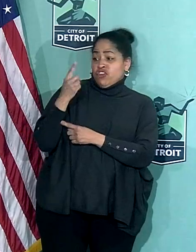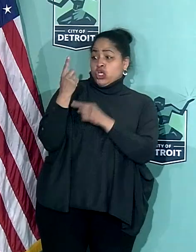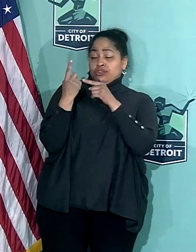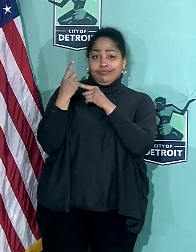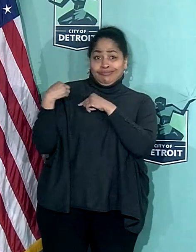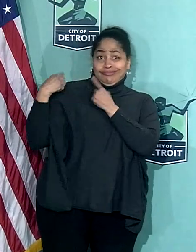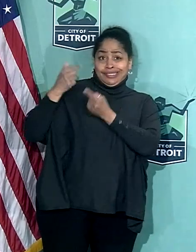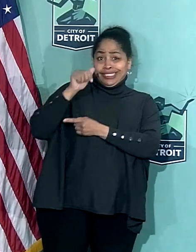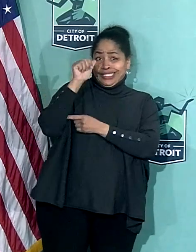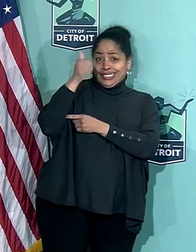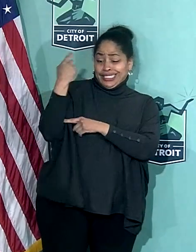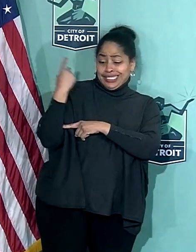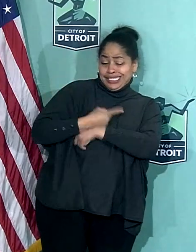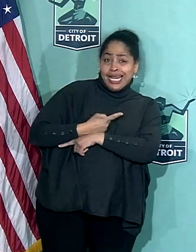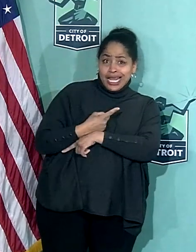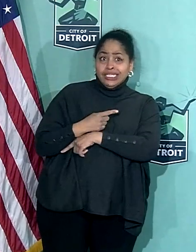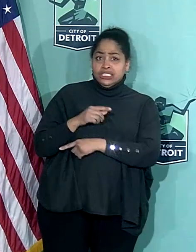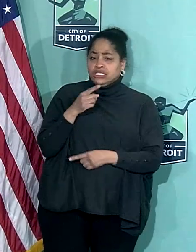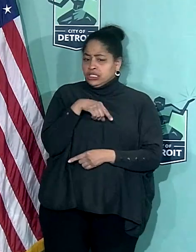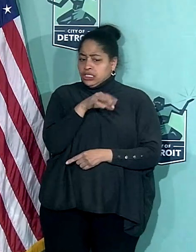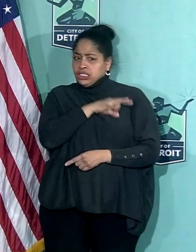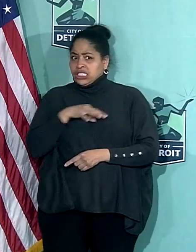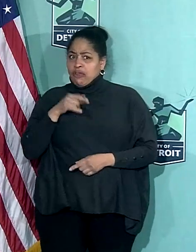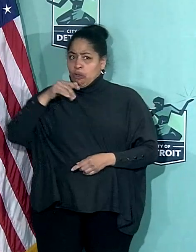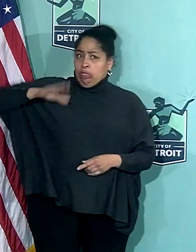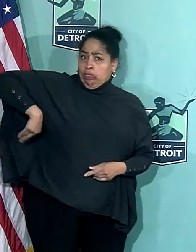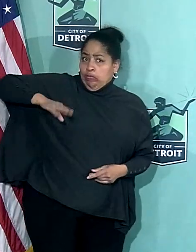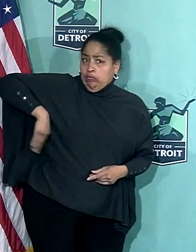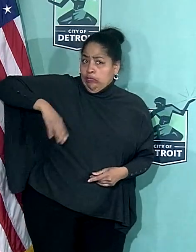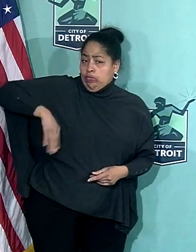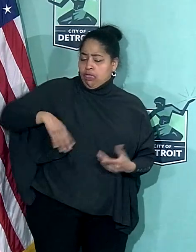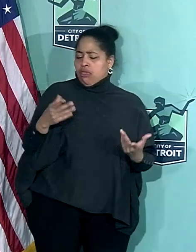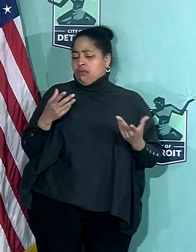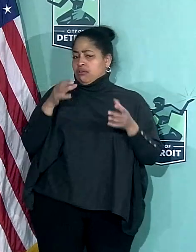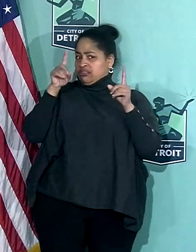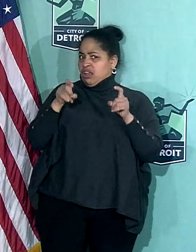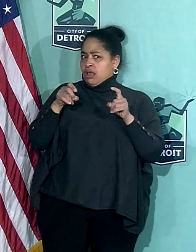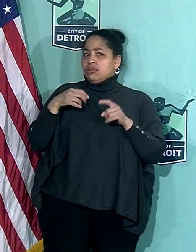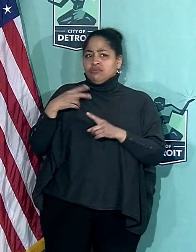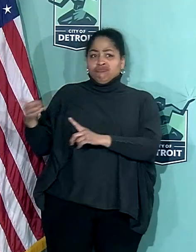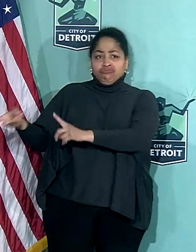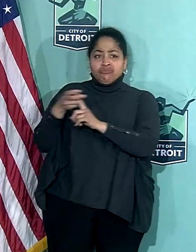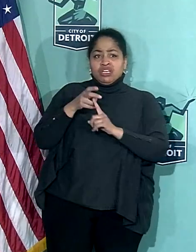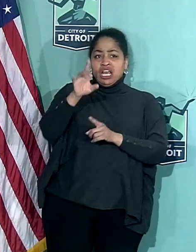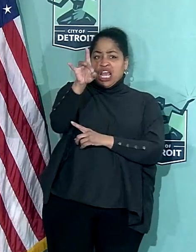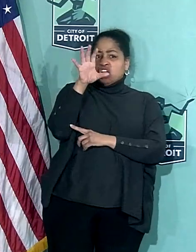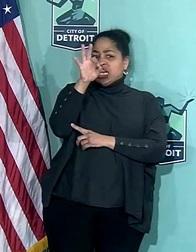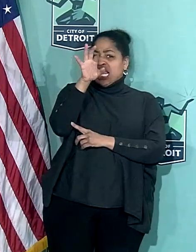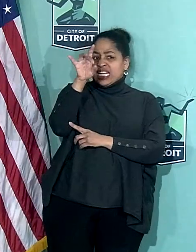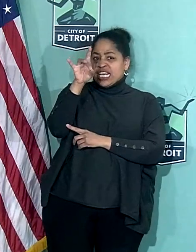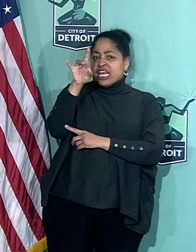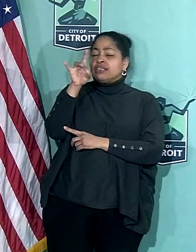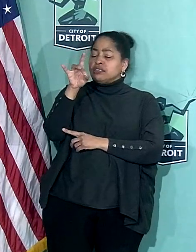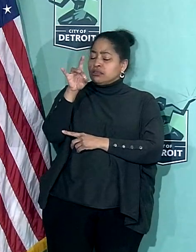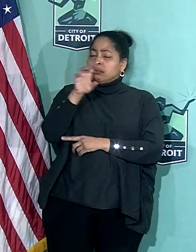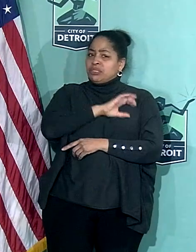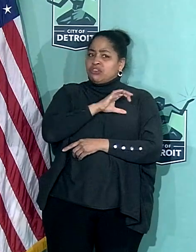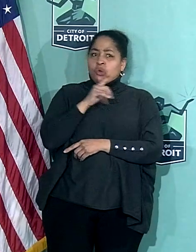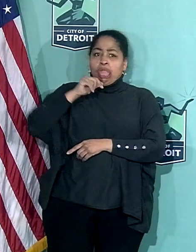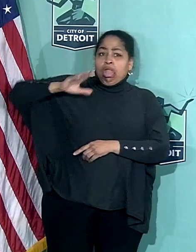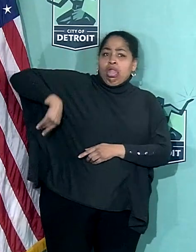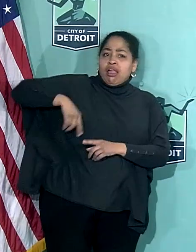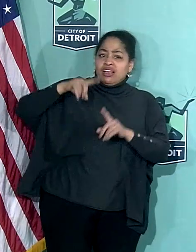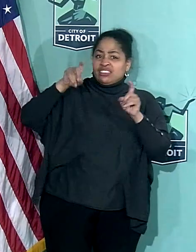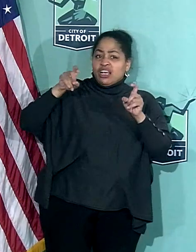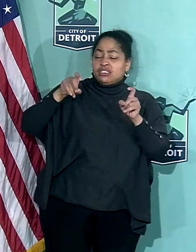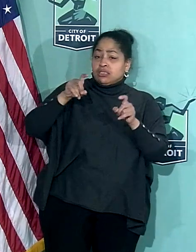just bringing in the employees who haven't been tested before, we brought in 898 police officers who hadn't been tested. They're positive